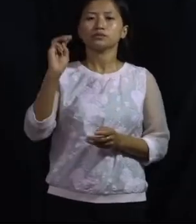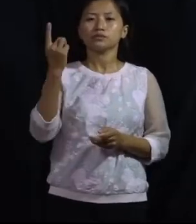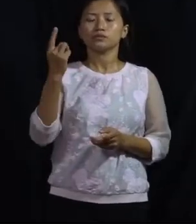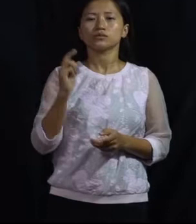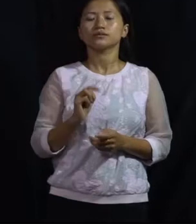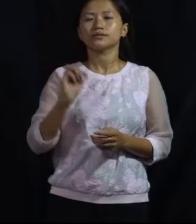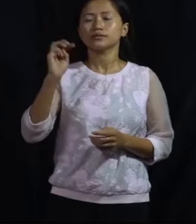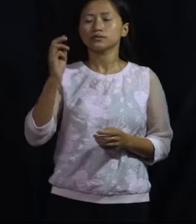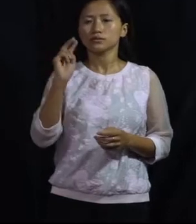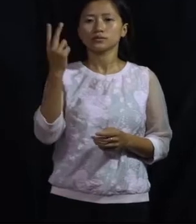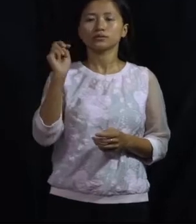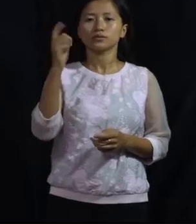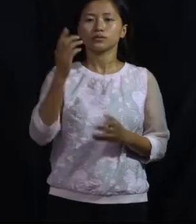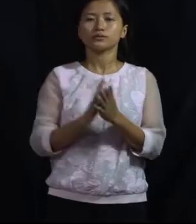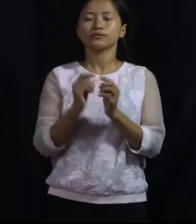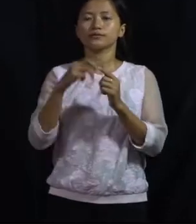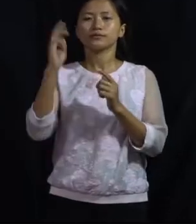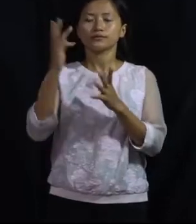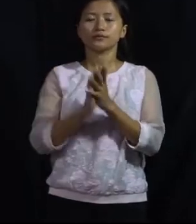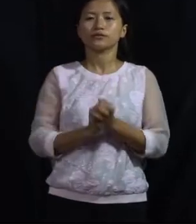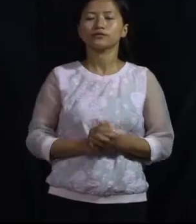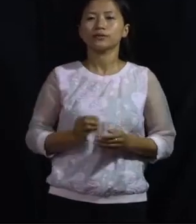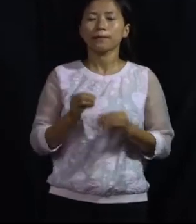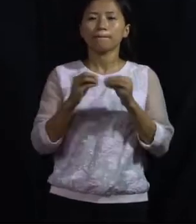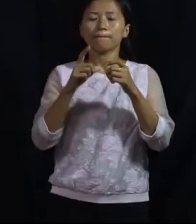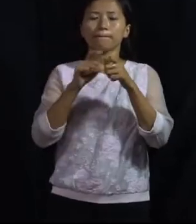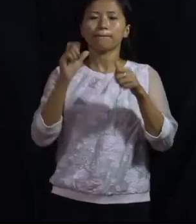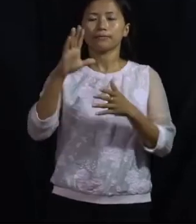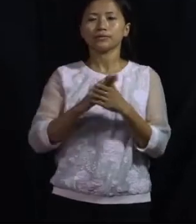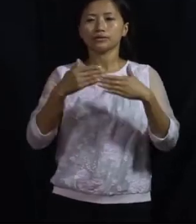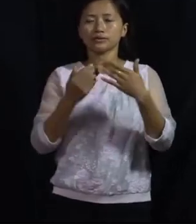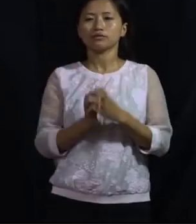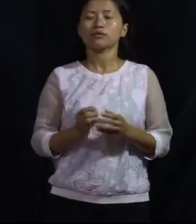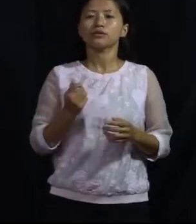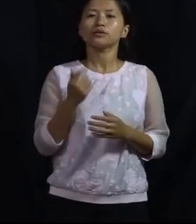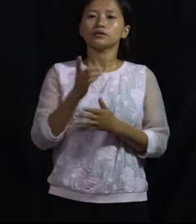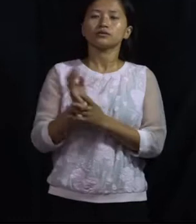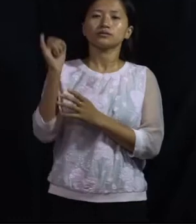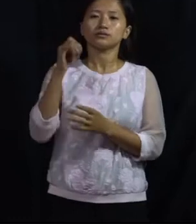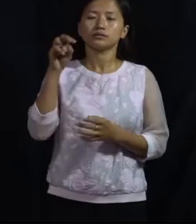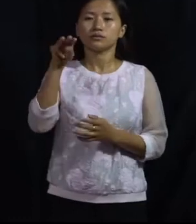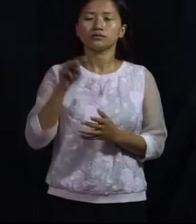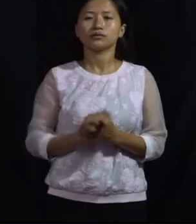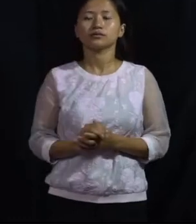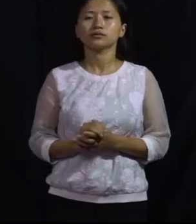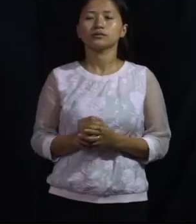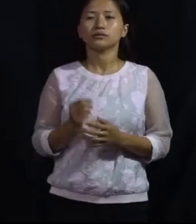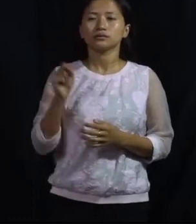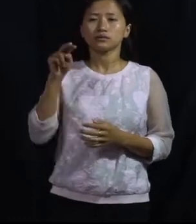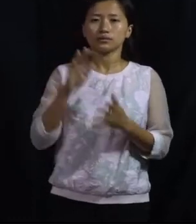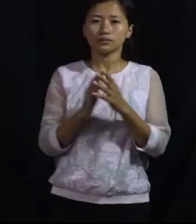1/3 respectively. Their balance sheet was as follows: cash rupees 600, sundry